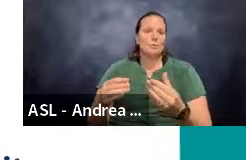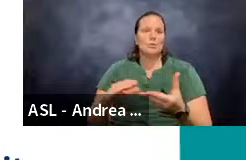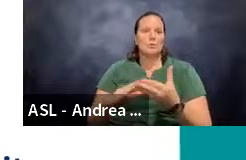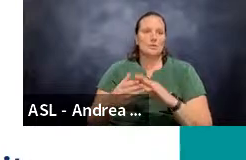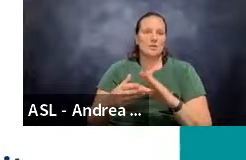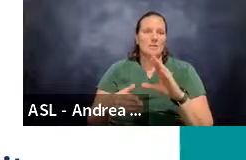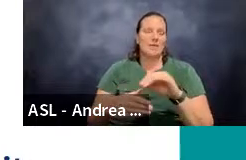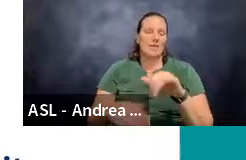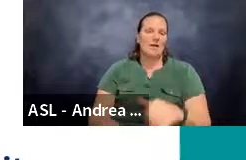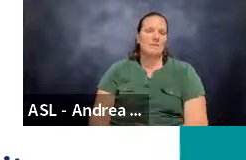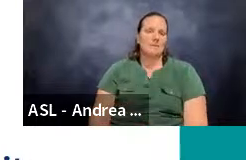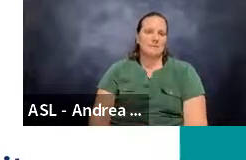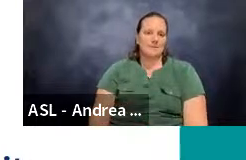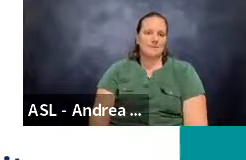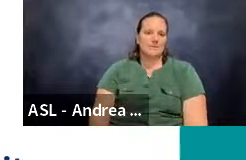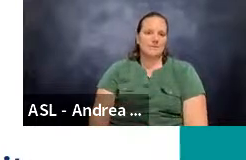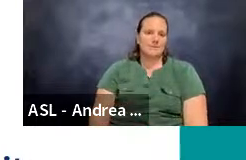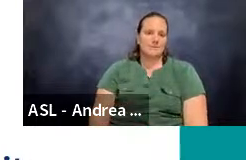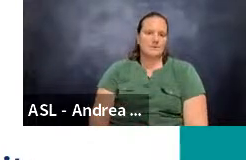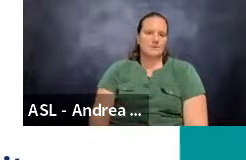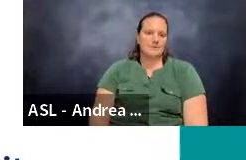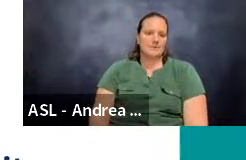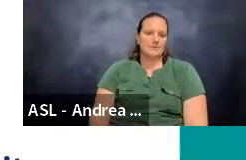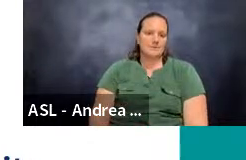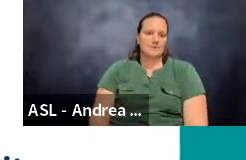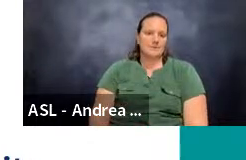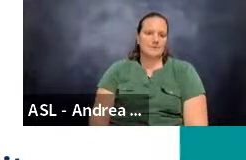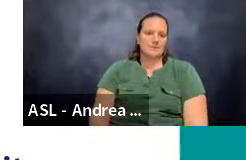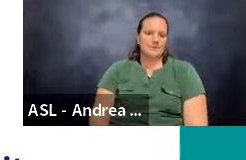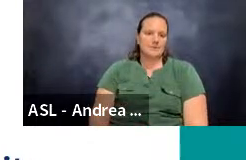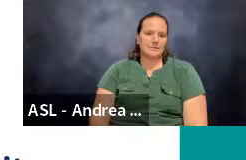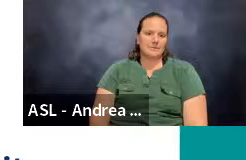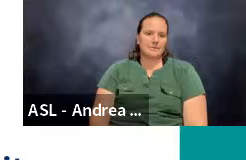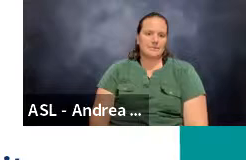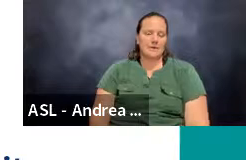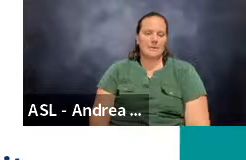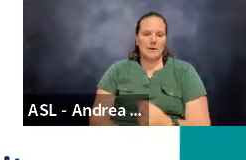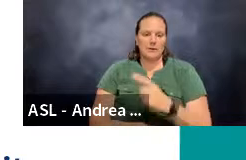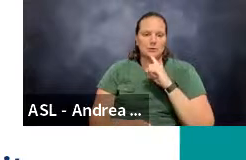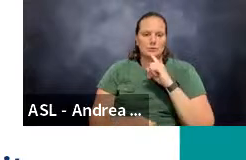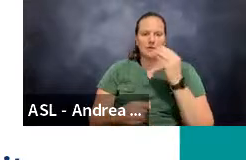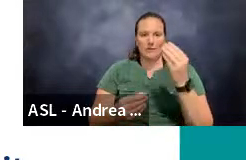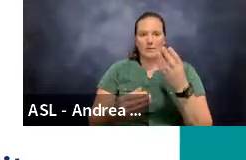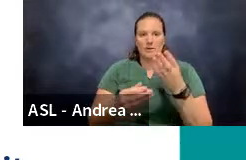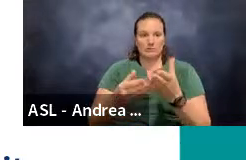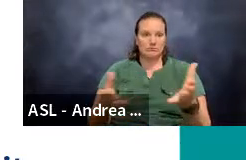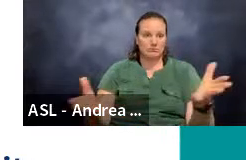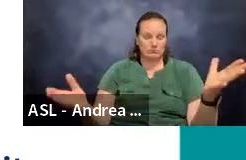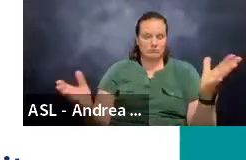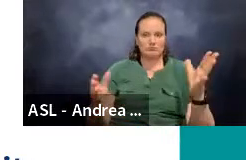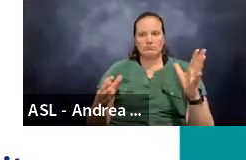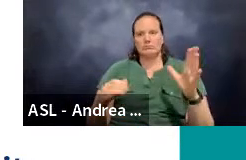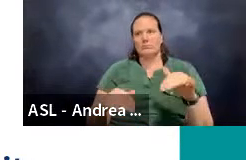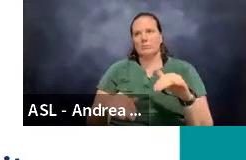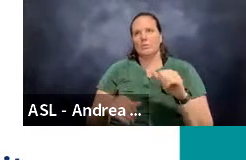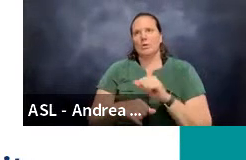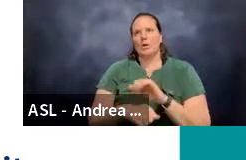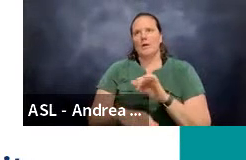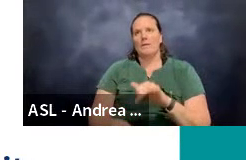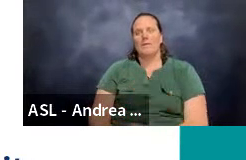it, just as we said earlier, so that we can make sure that this information is out and available for comment.